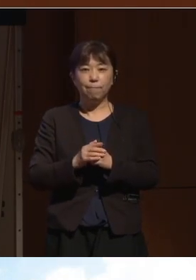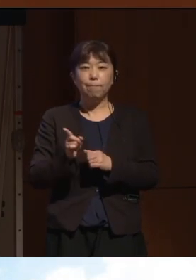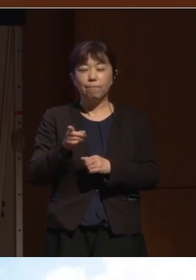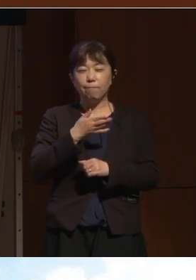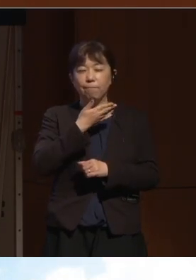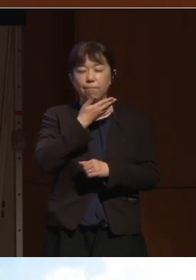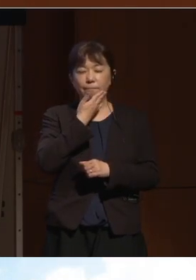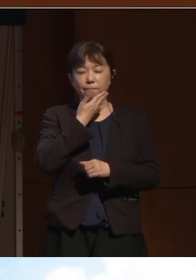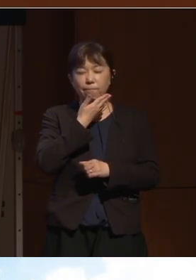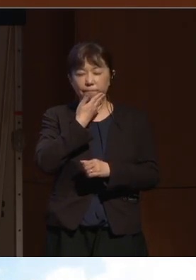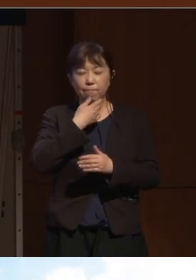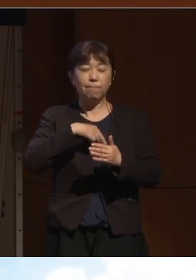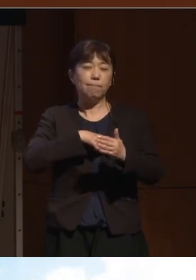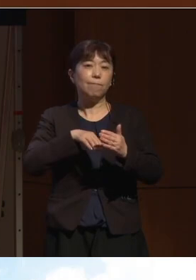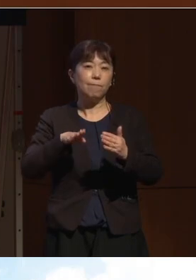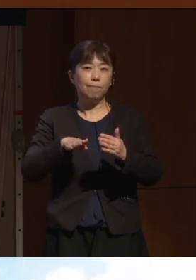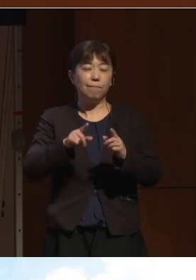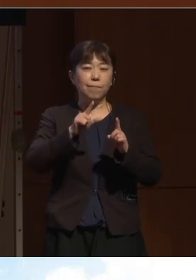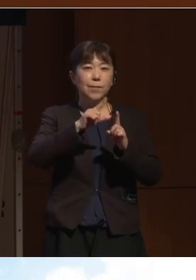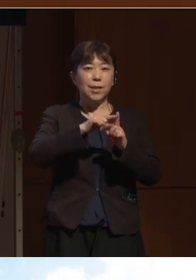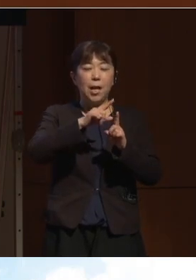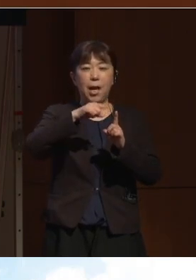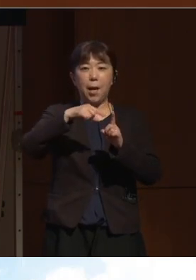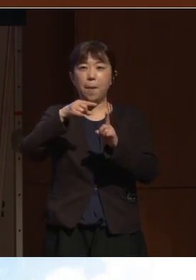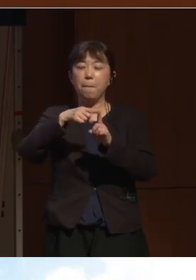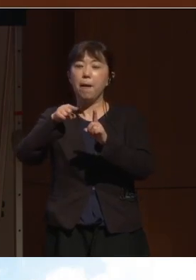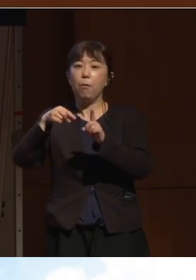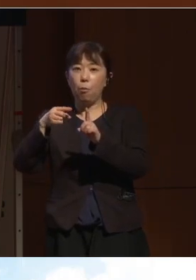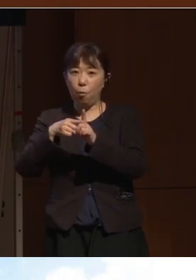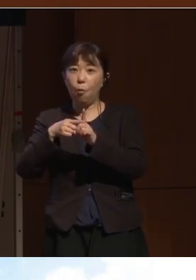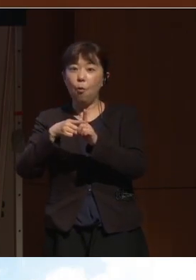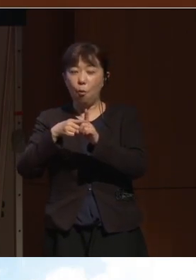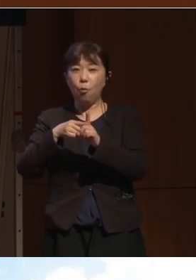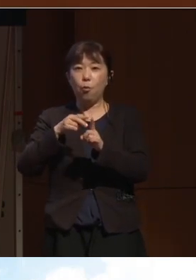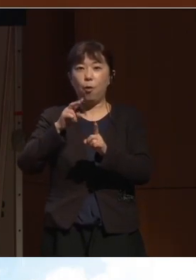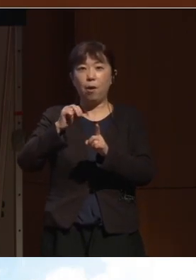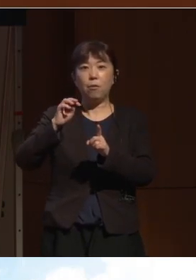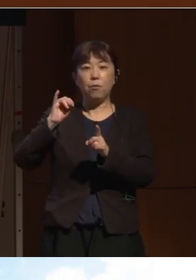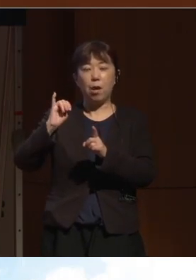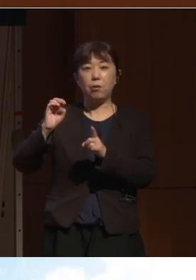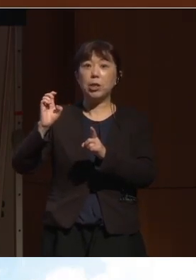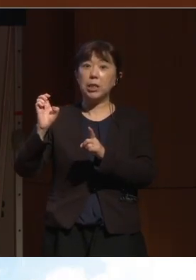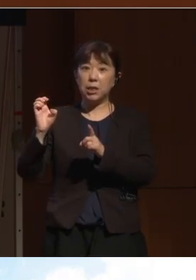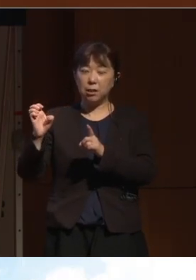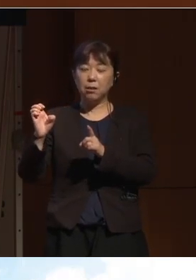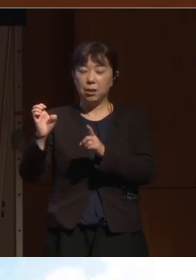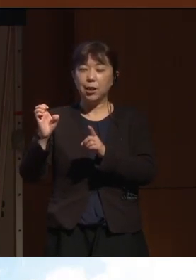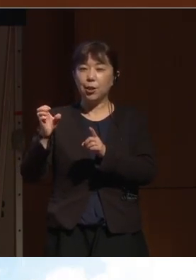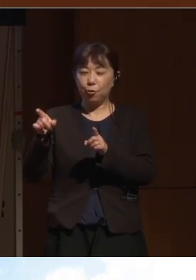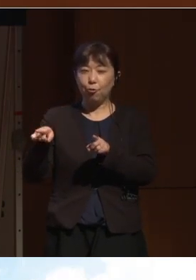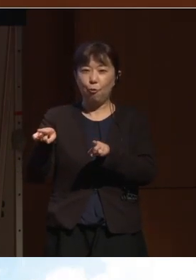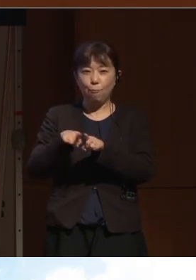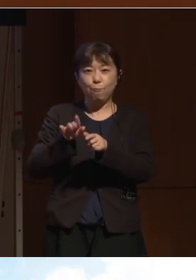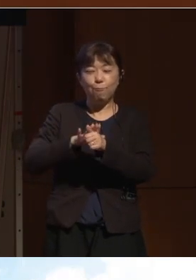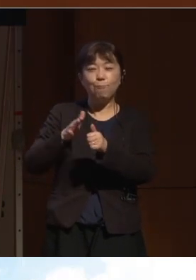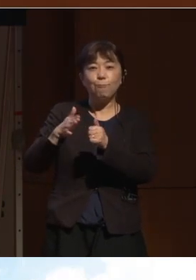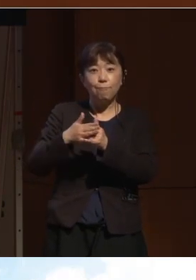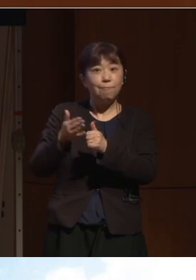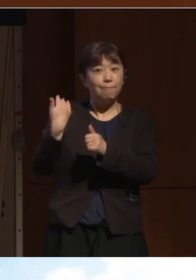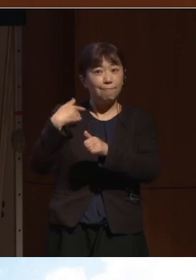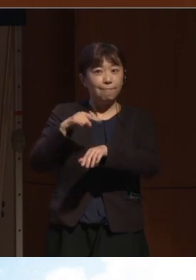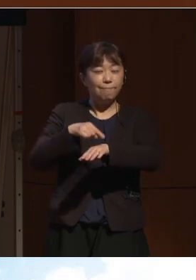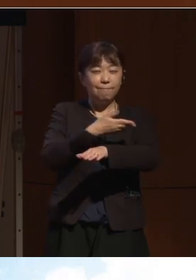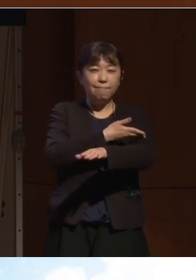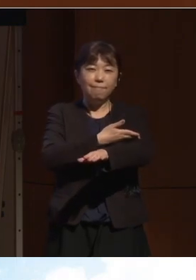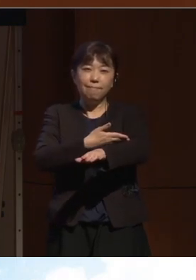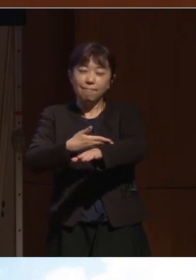AMED-MRC collaboration, as I noticed this picture was already used earlier on with the timeline of the ways in which the MRC and AMED have collaborated. But I